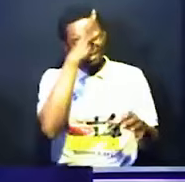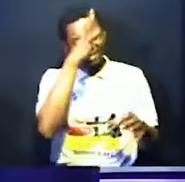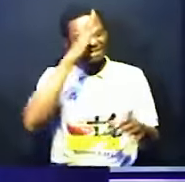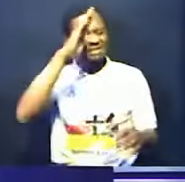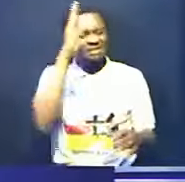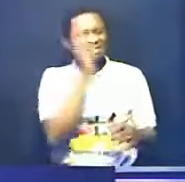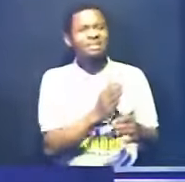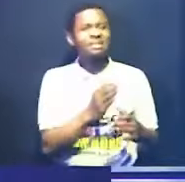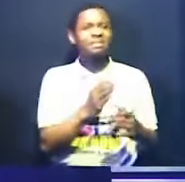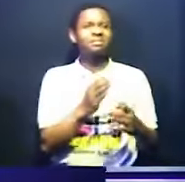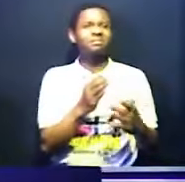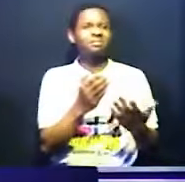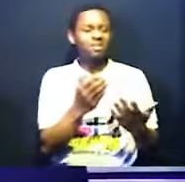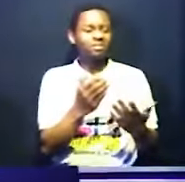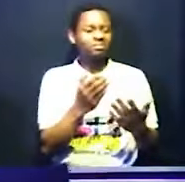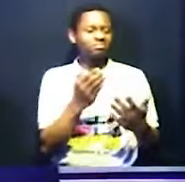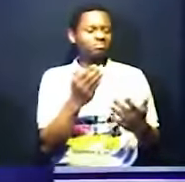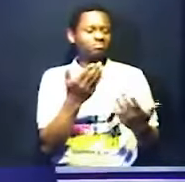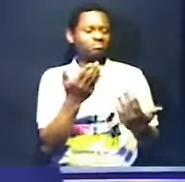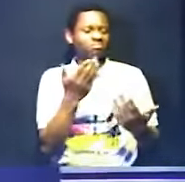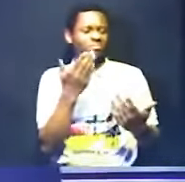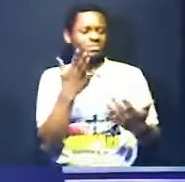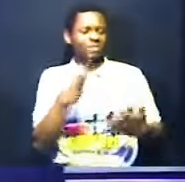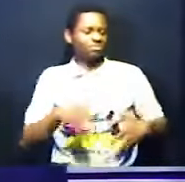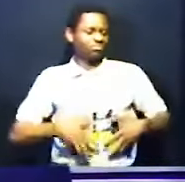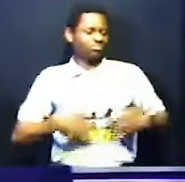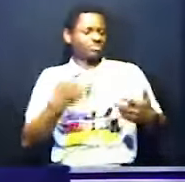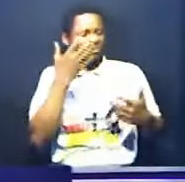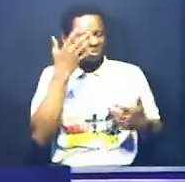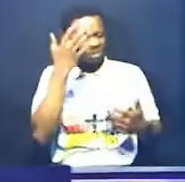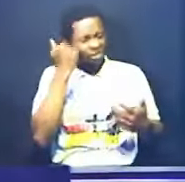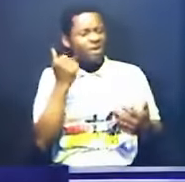never displeased him by asking,